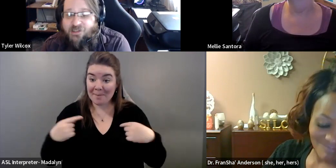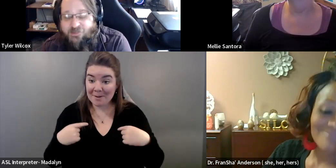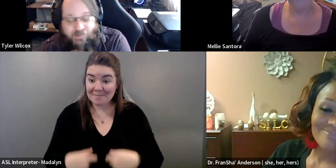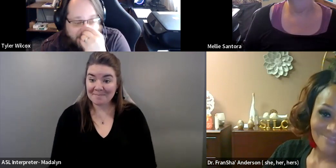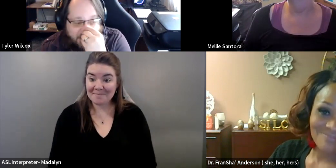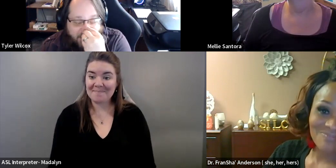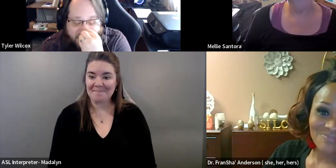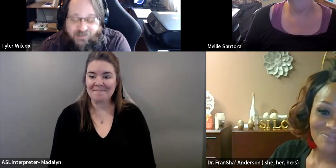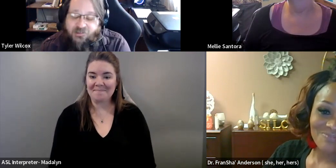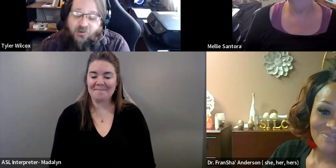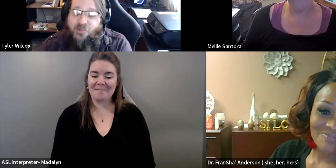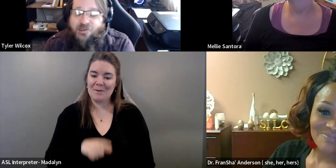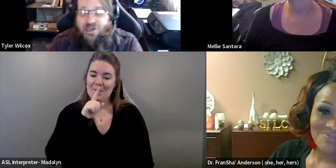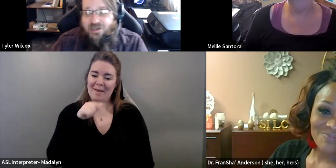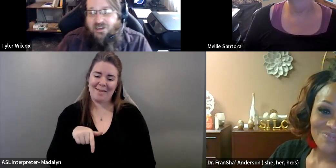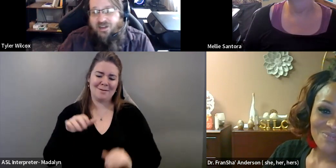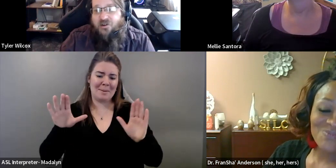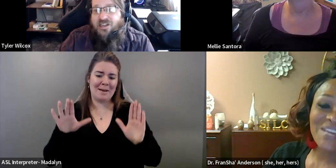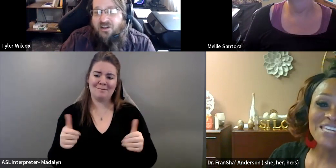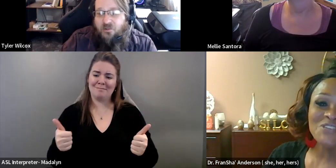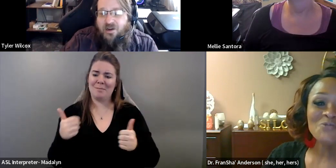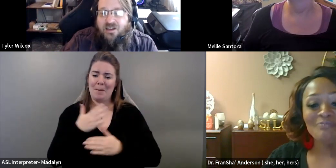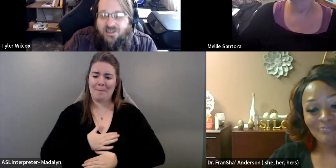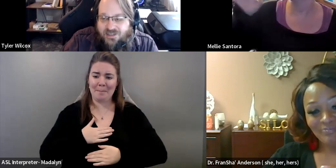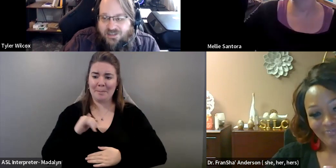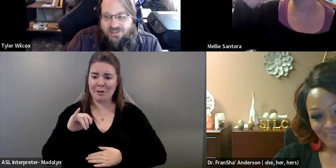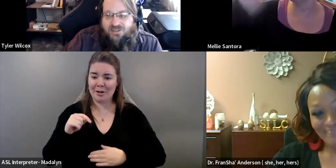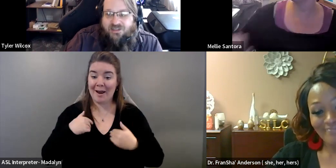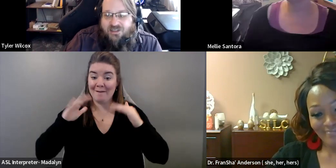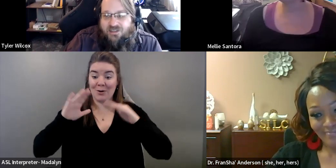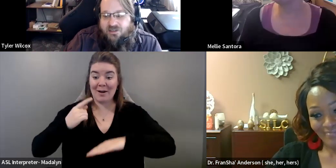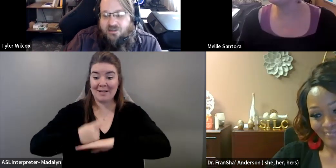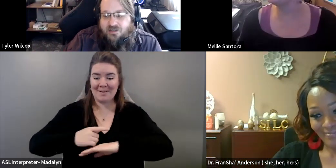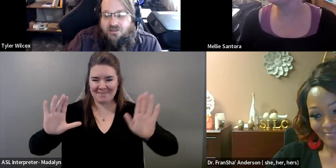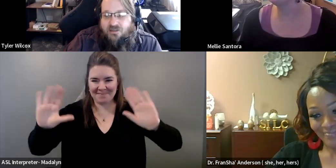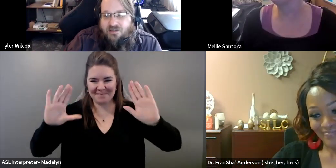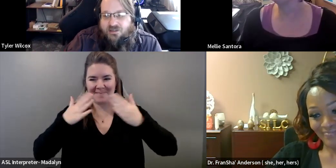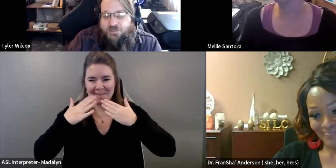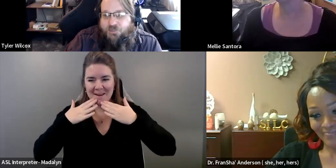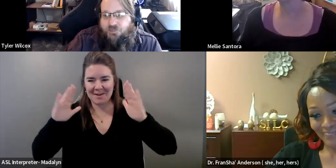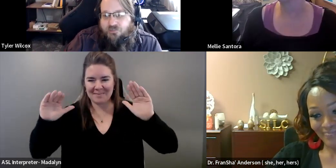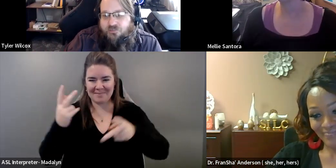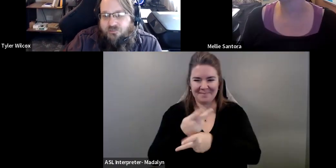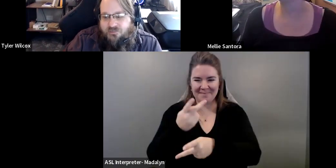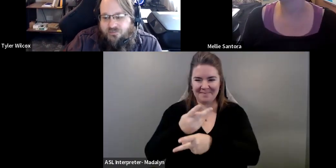You made this amazing. So I appreciate it. Have a great day. Thank you all. Take care.